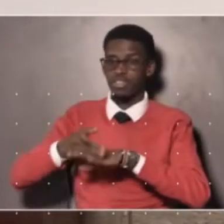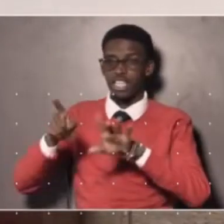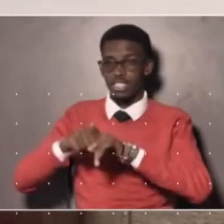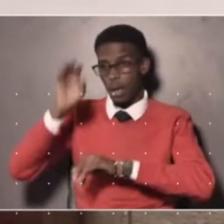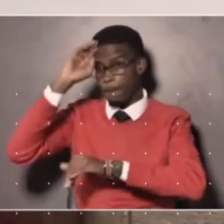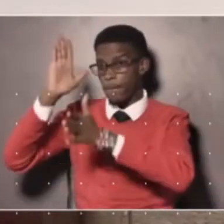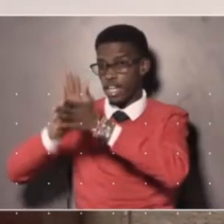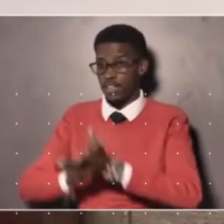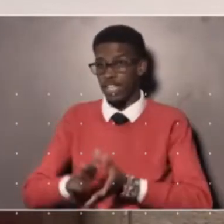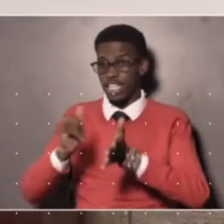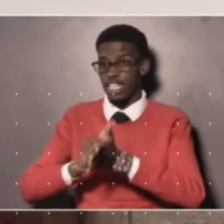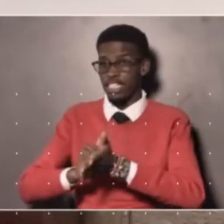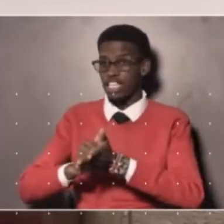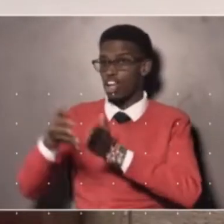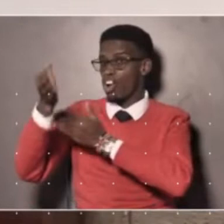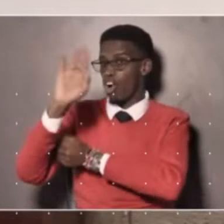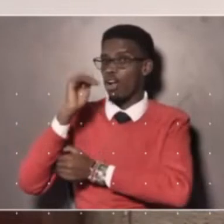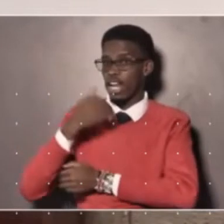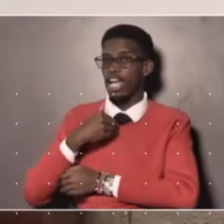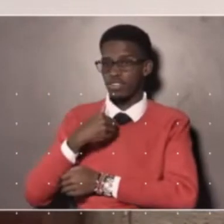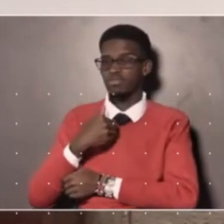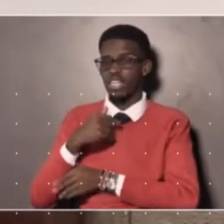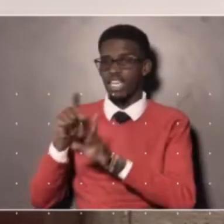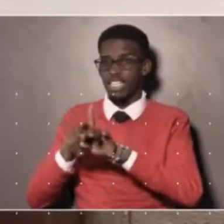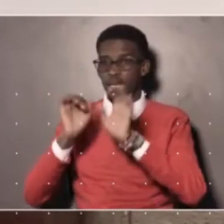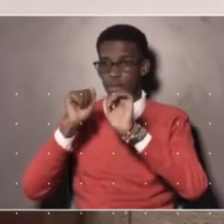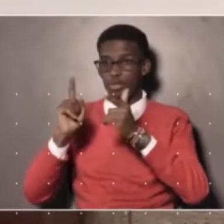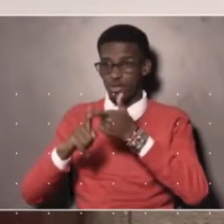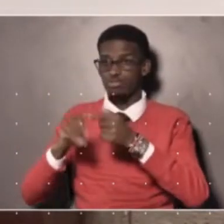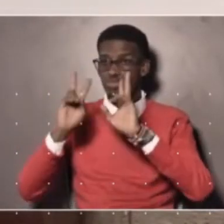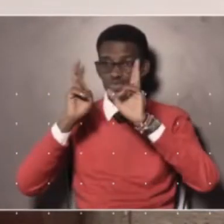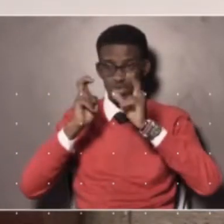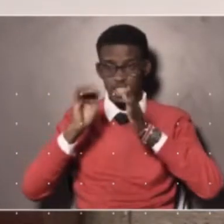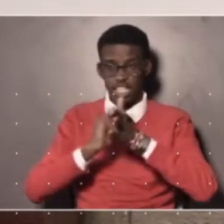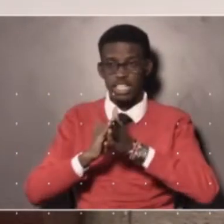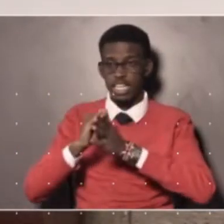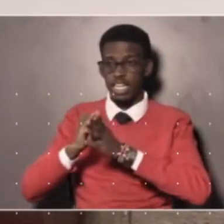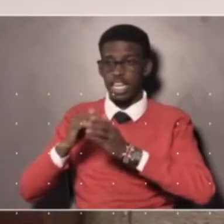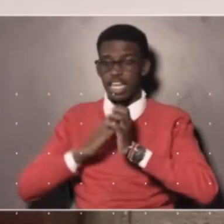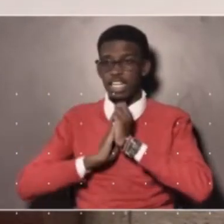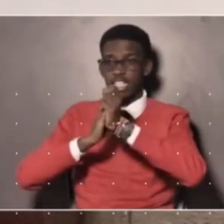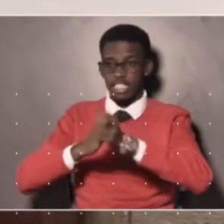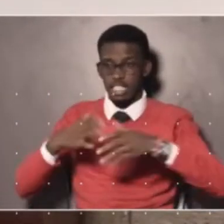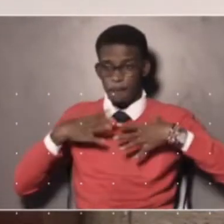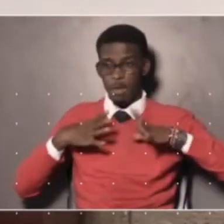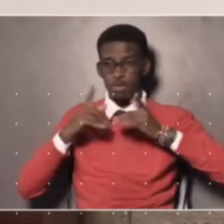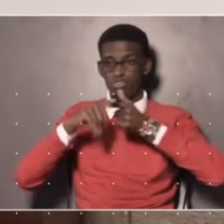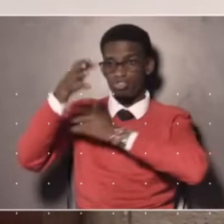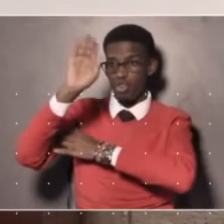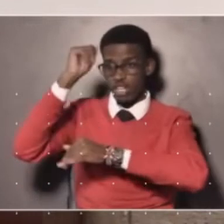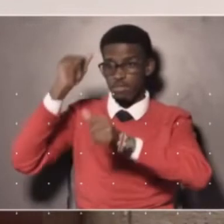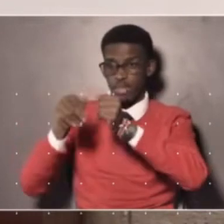believe in God. And we're able to quote Stephen leading people to God and reminding